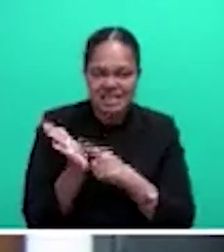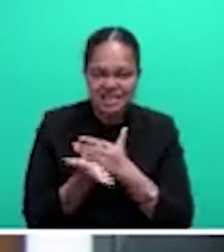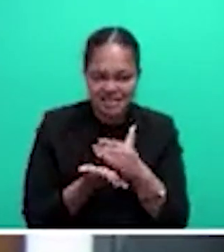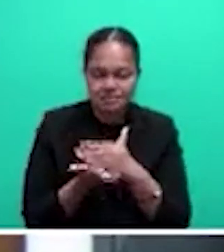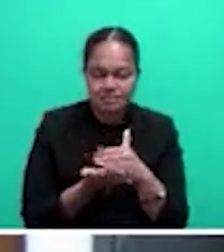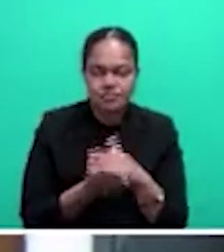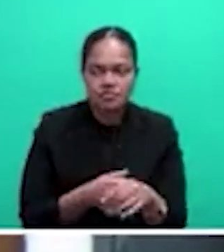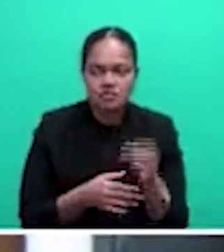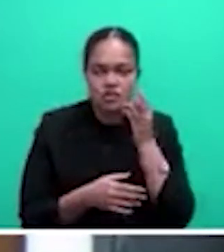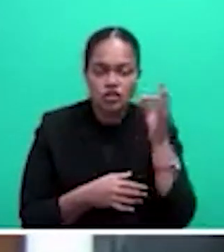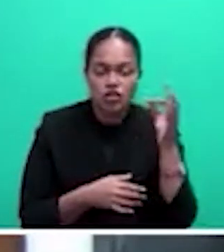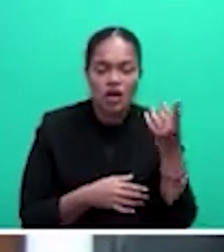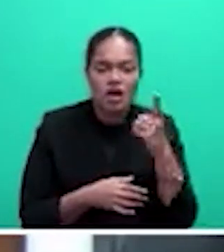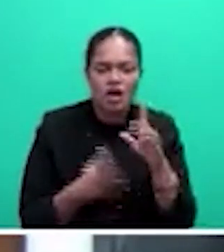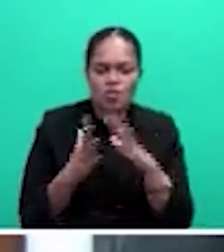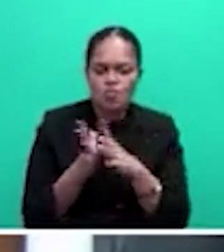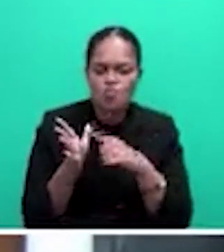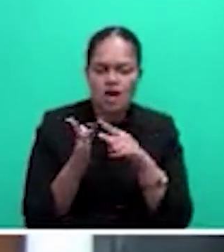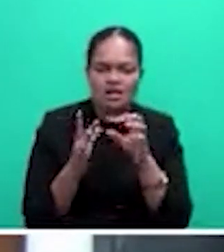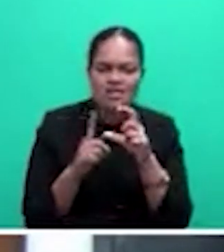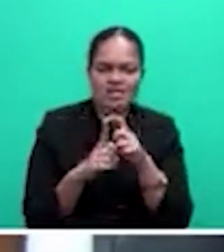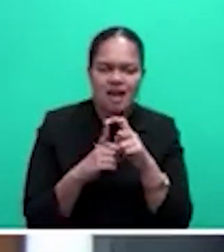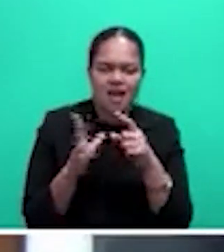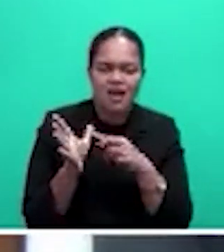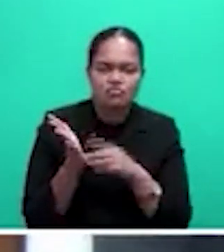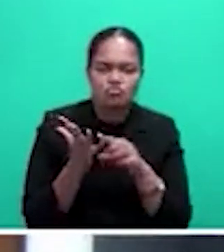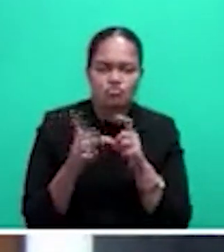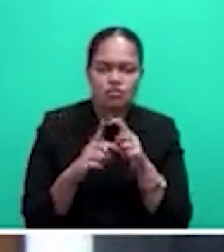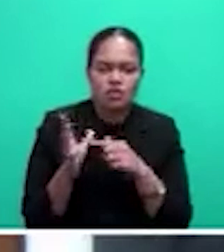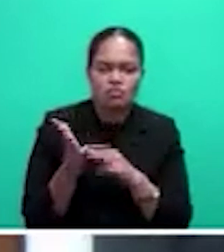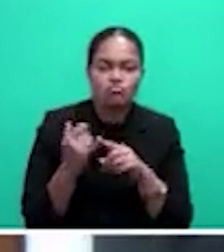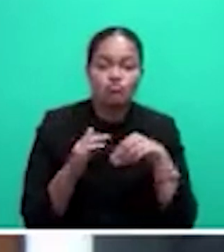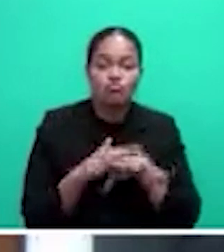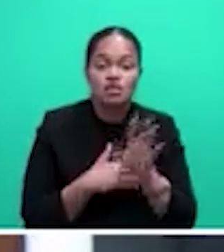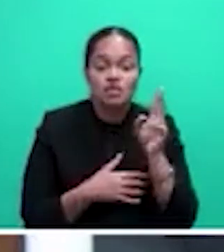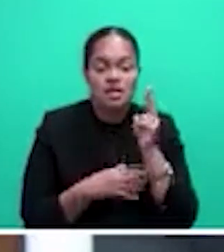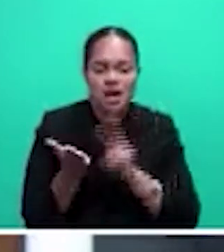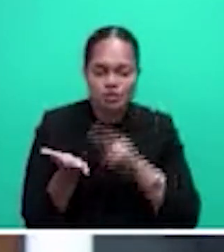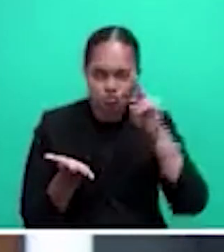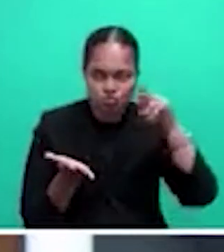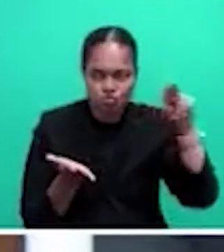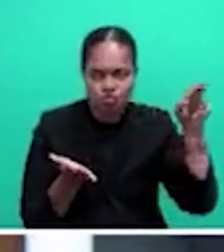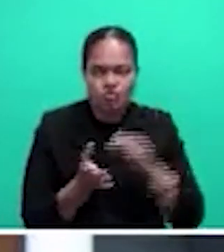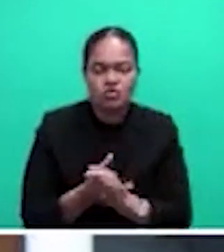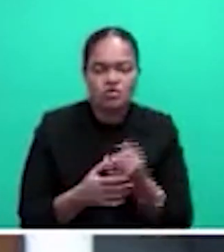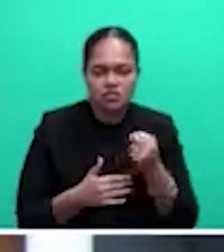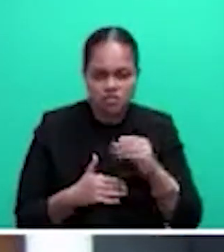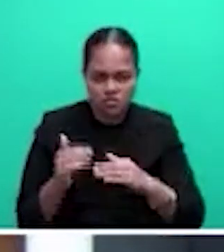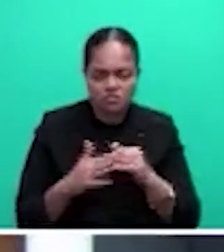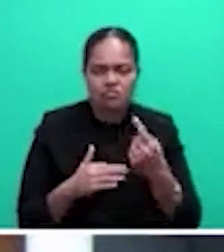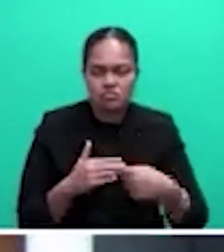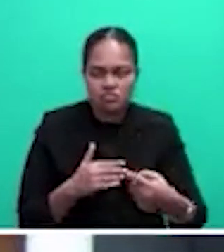and Windom in Nosori. Mr. Speaker, sir, 4 more informal settlements are in construction phase, and these